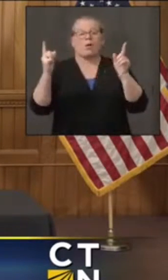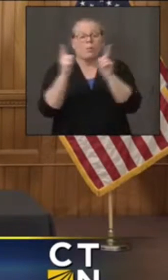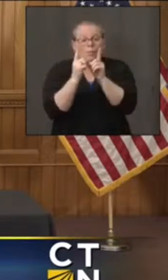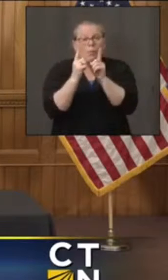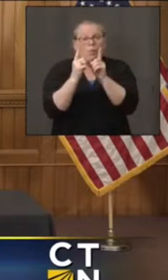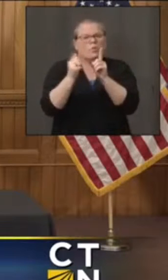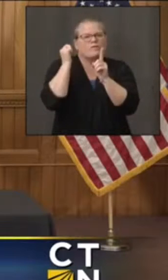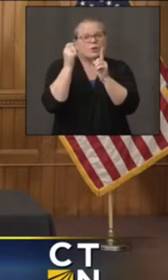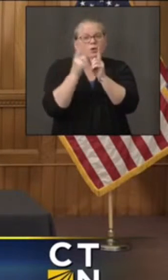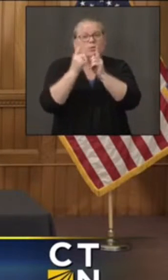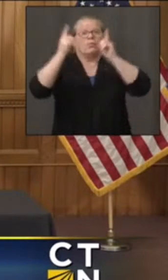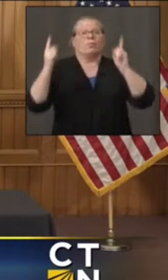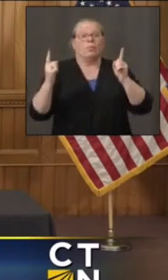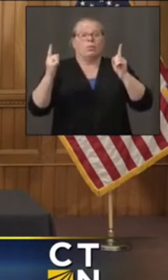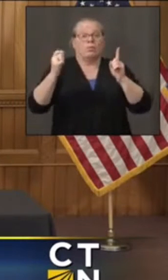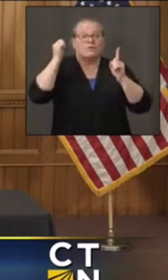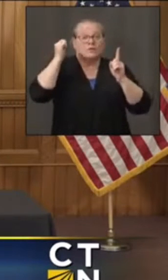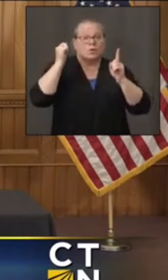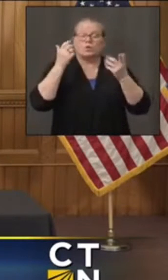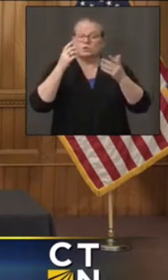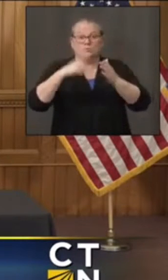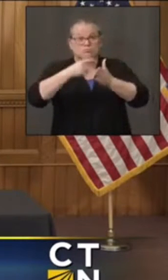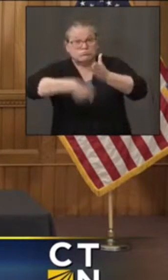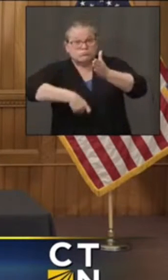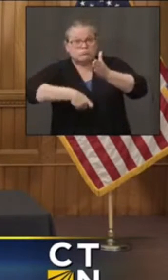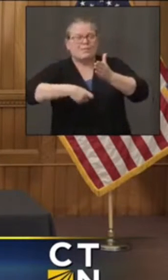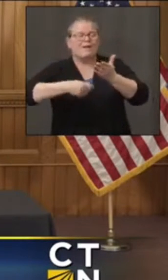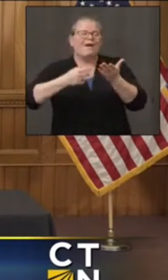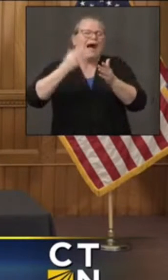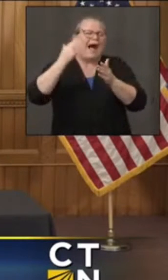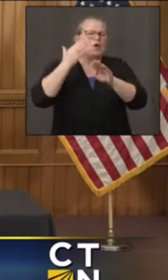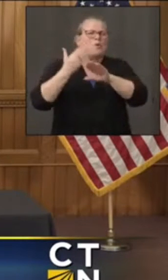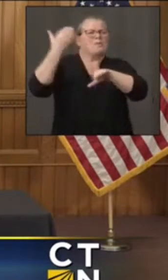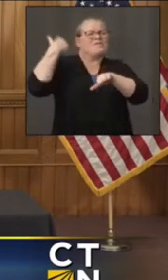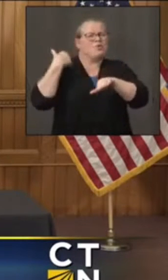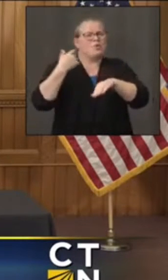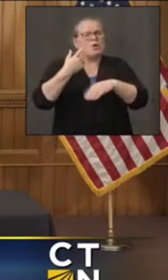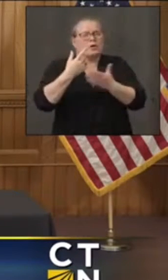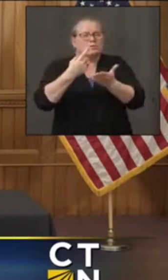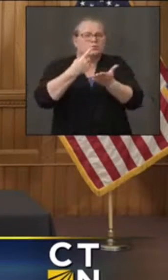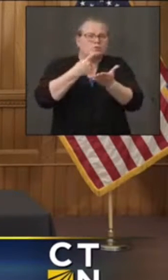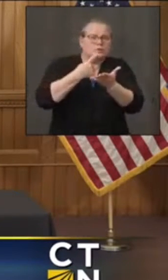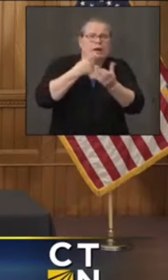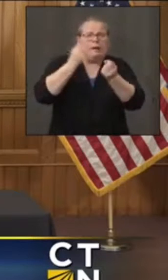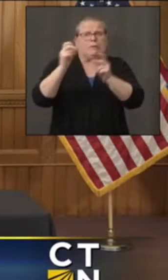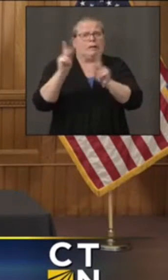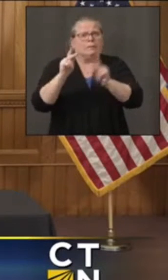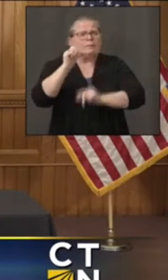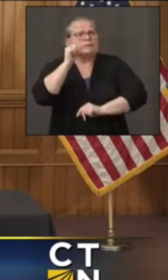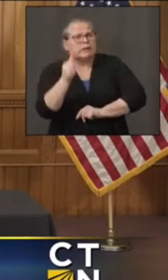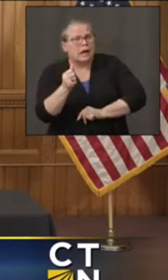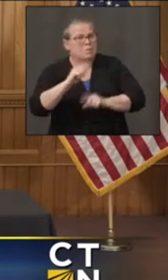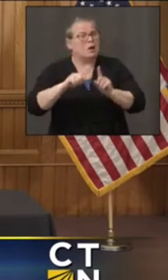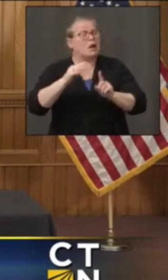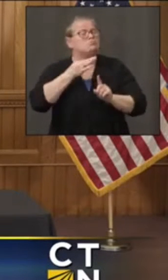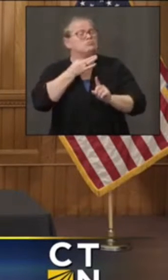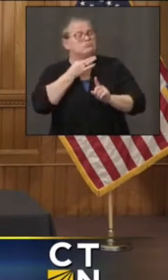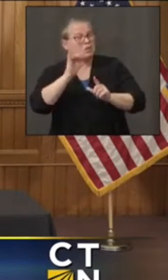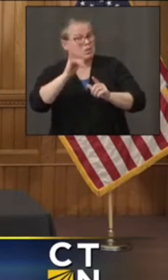it was just sort of suggested that we haven't fined many people. Has there been any substantial amount of those fines handed out yet?